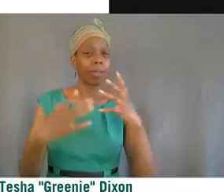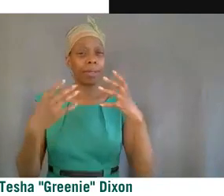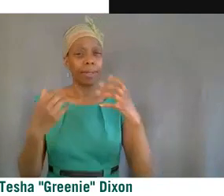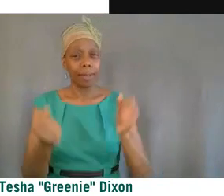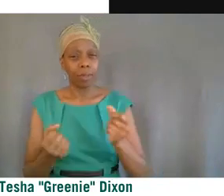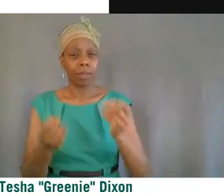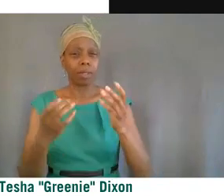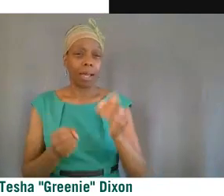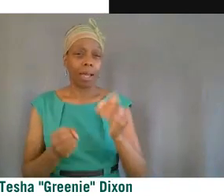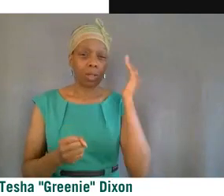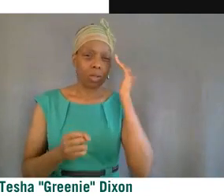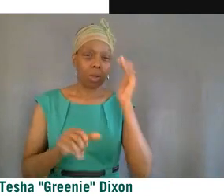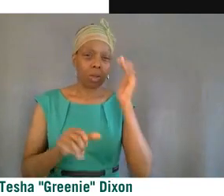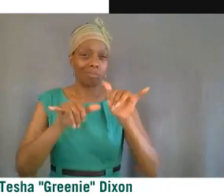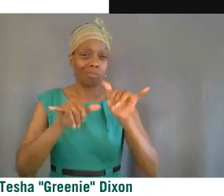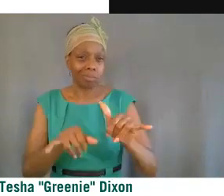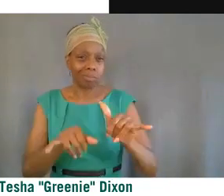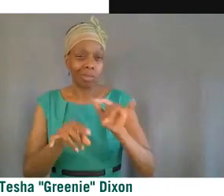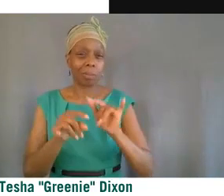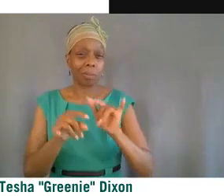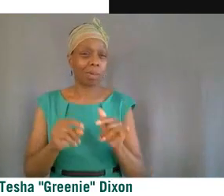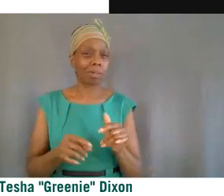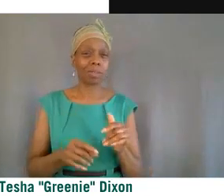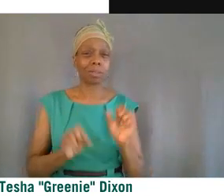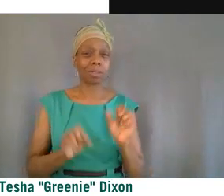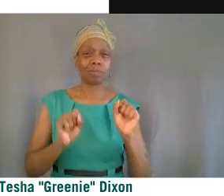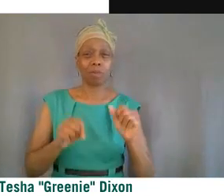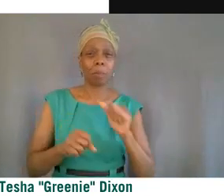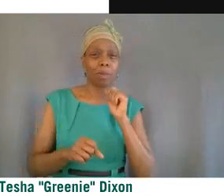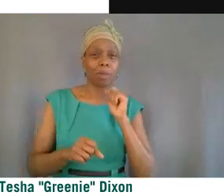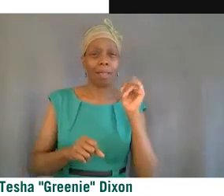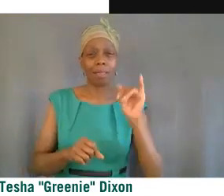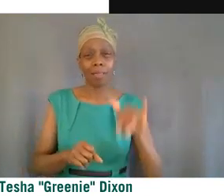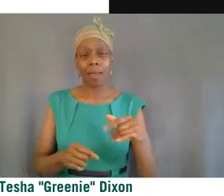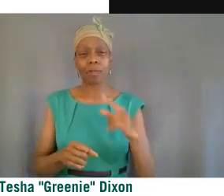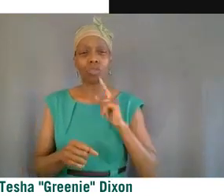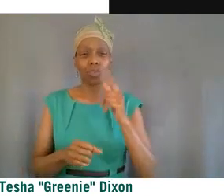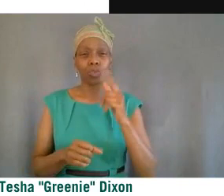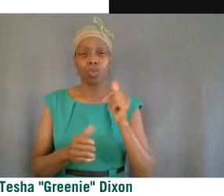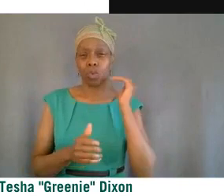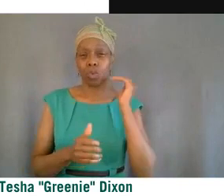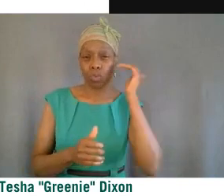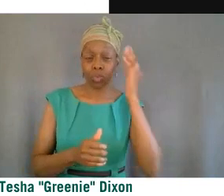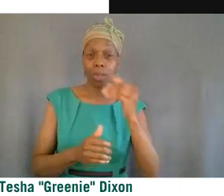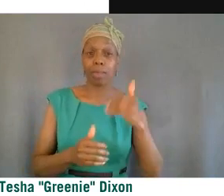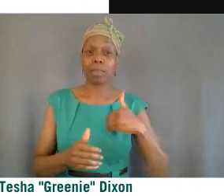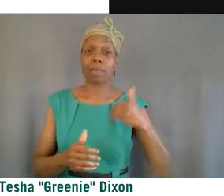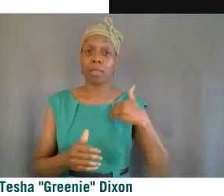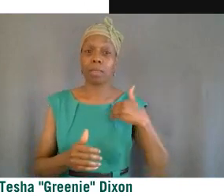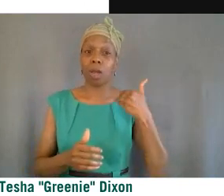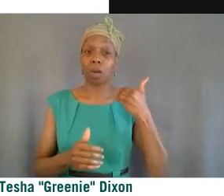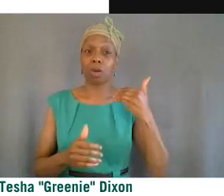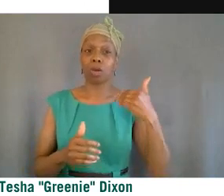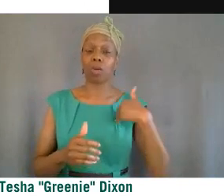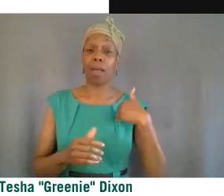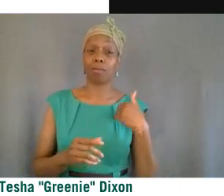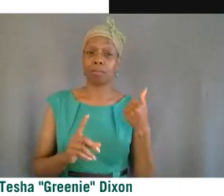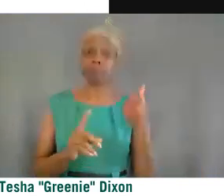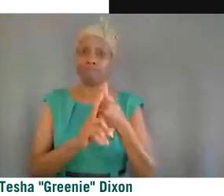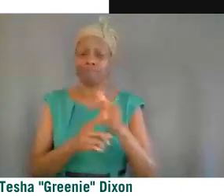probably not all that true for adults, and it's the younger you get, the more the brain is able